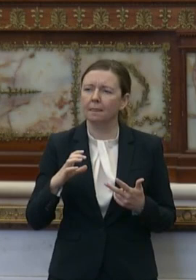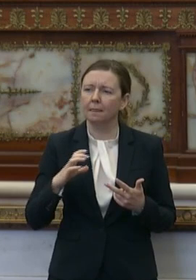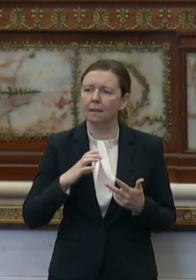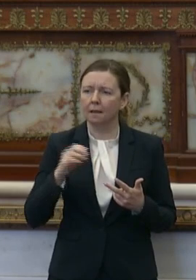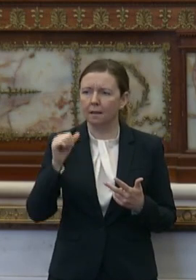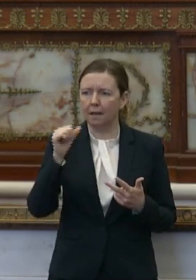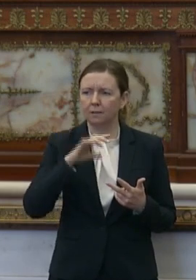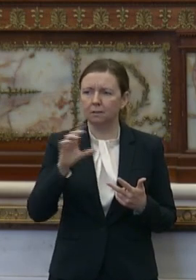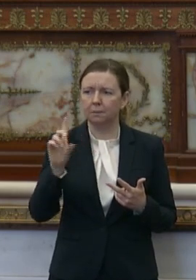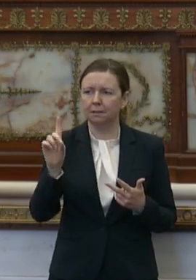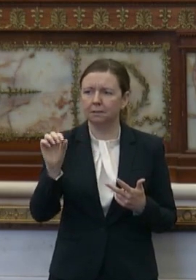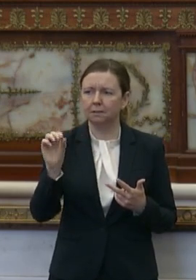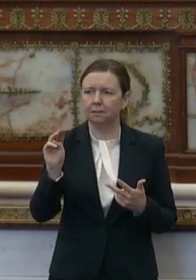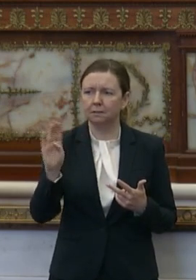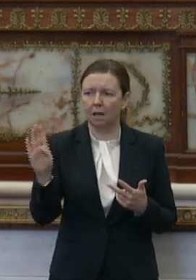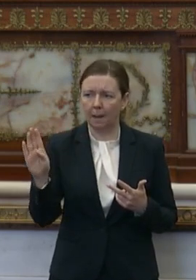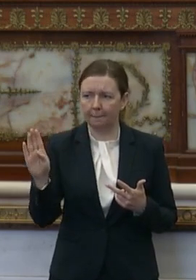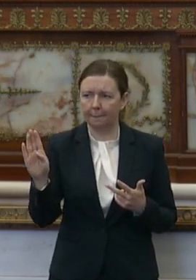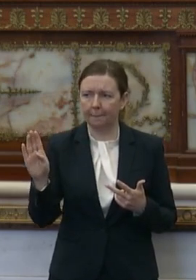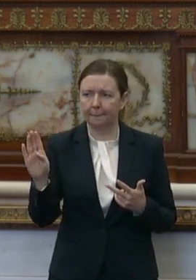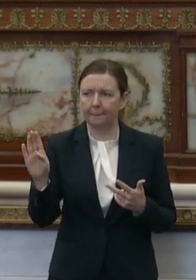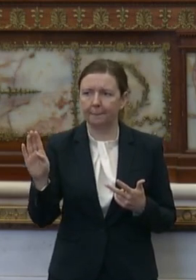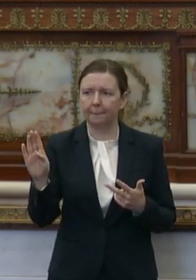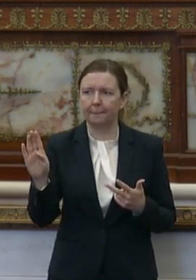Brooks. Aye. Councilman Dobb. Councilman Dobb.